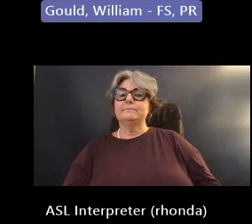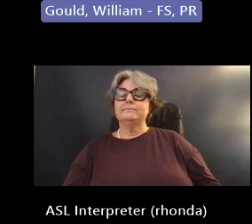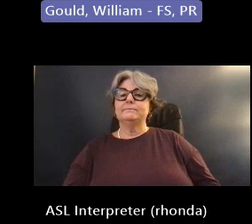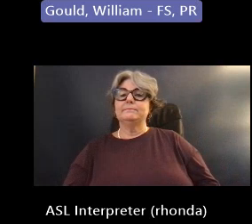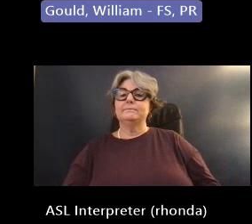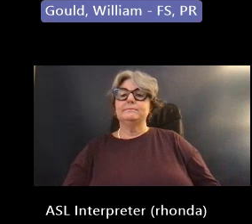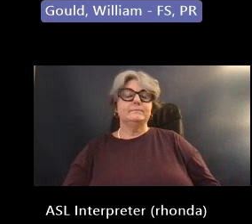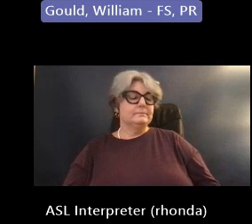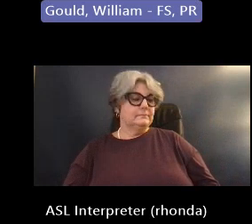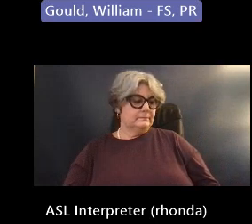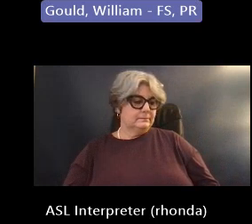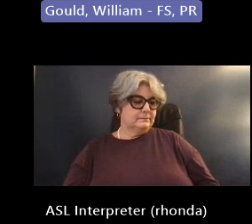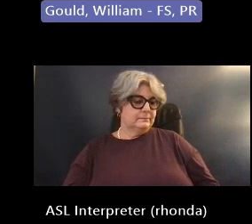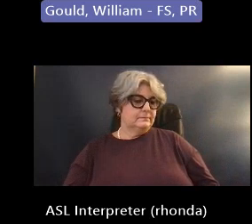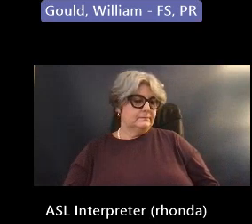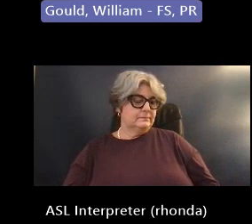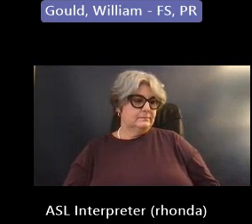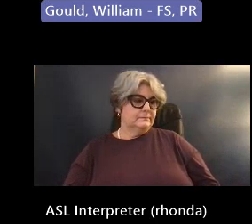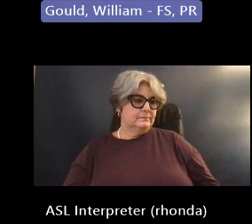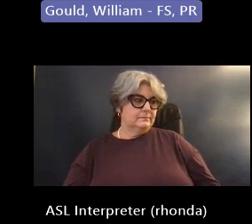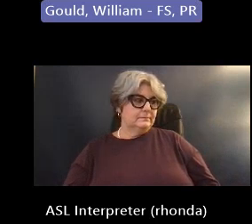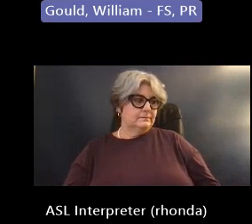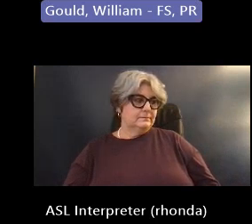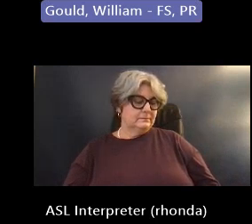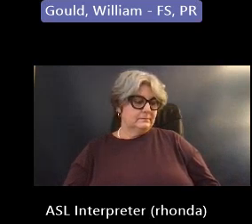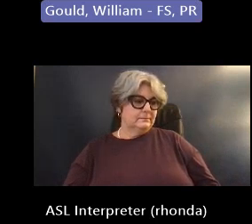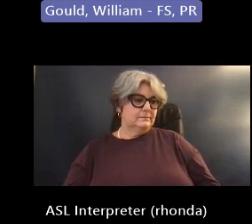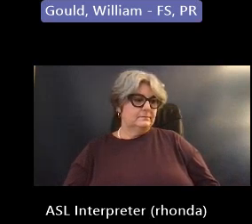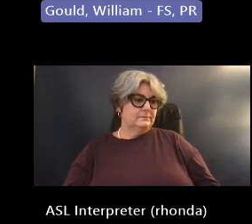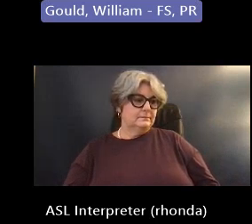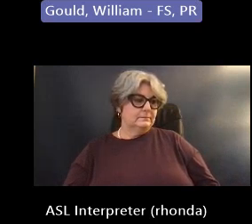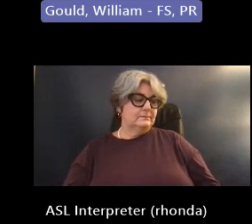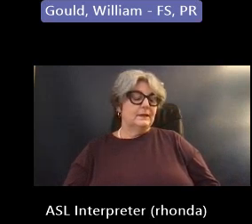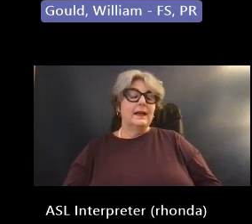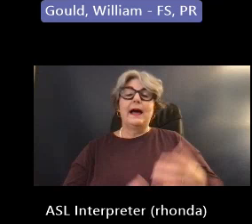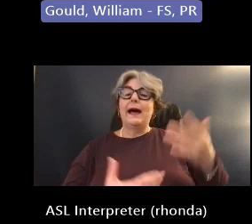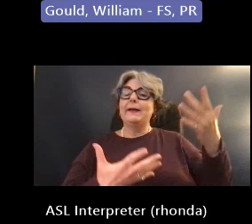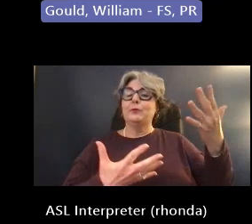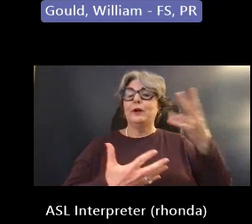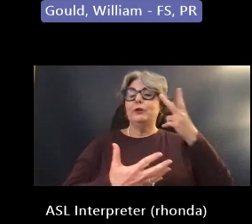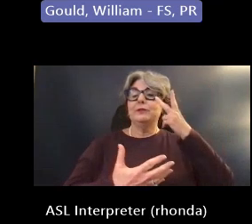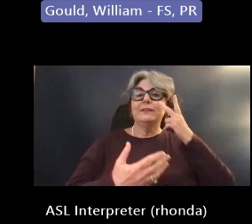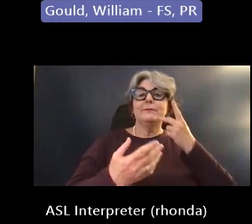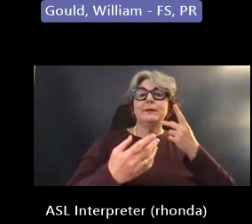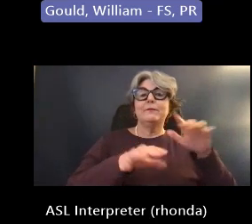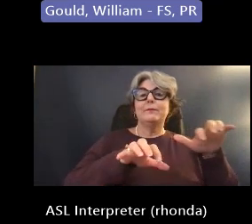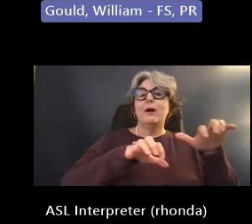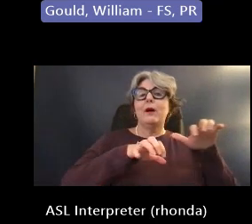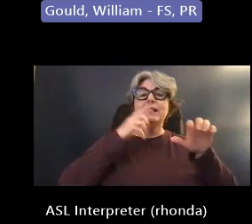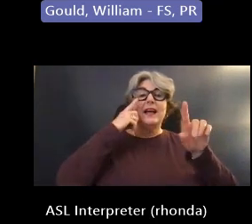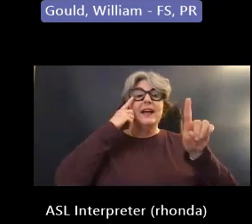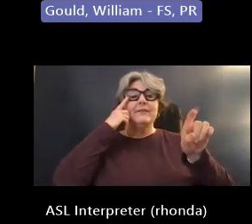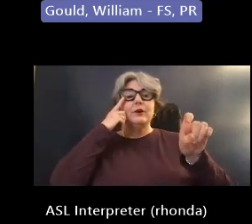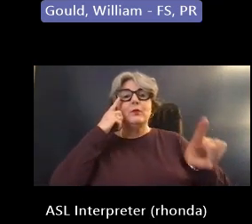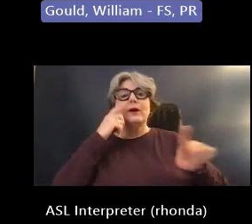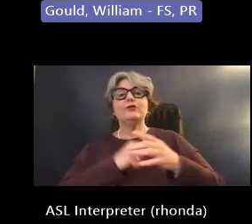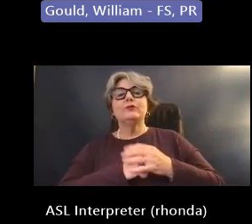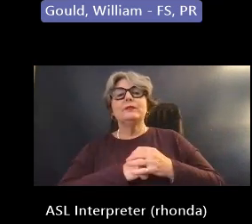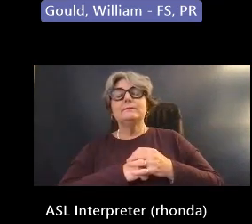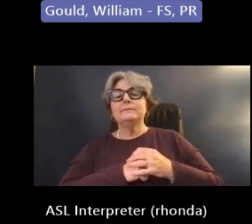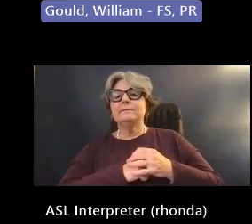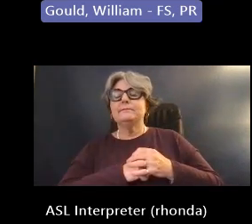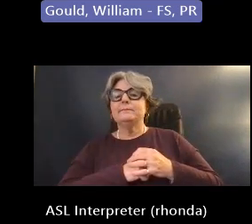was kind of waiting to see if somebody would jump in from our audience there, but I do have a question about, a